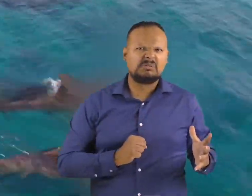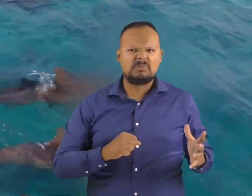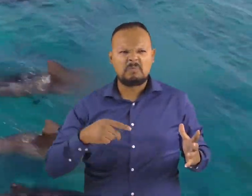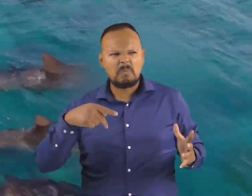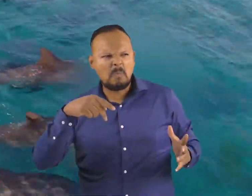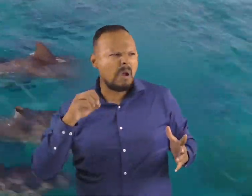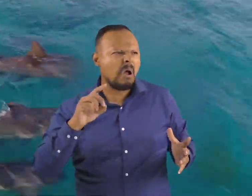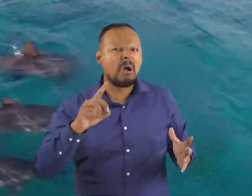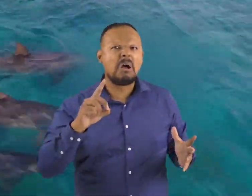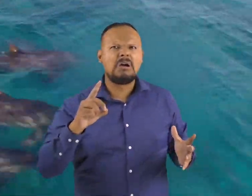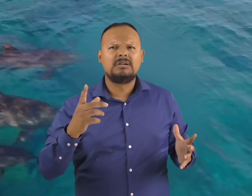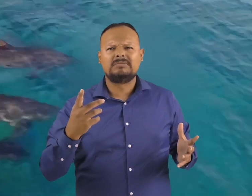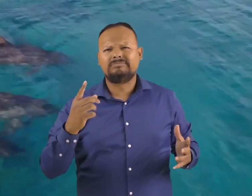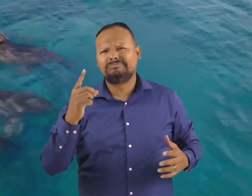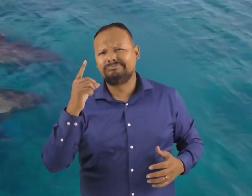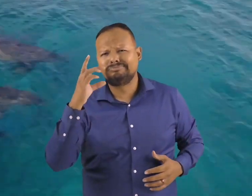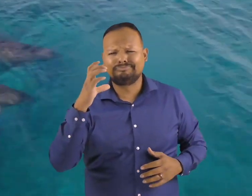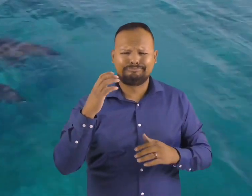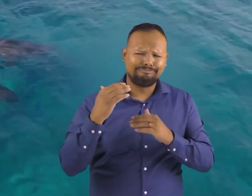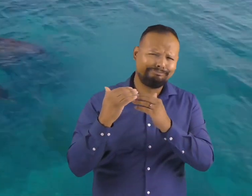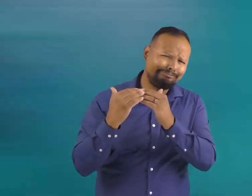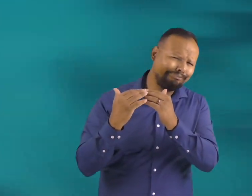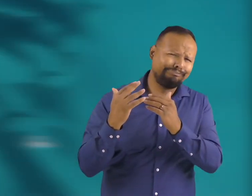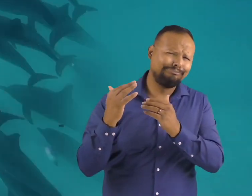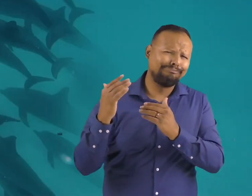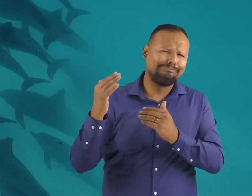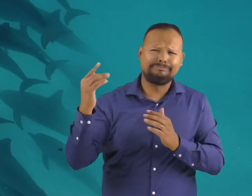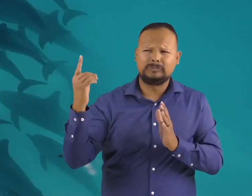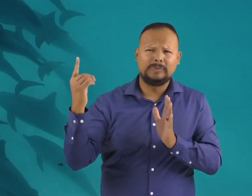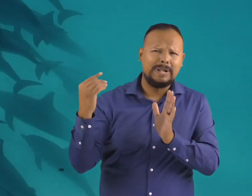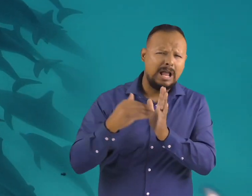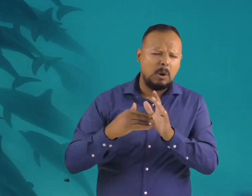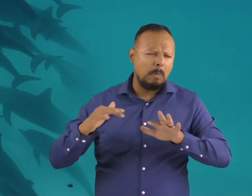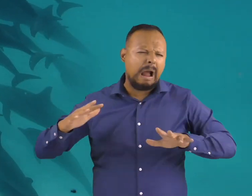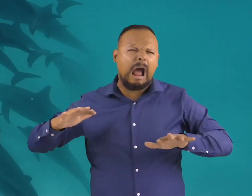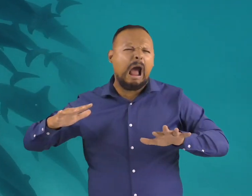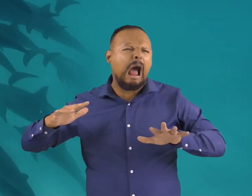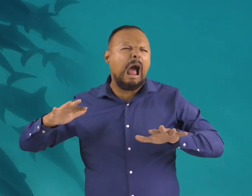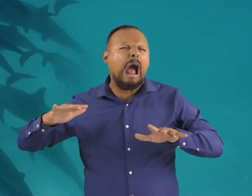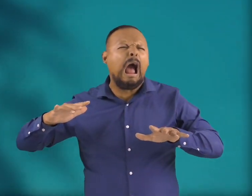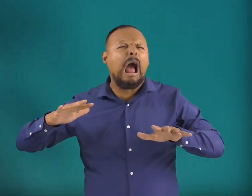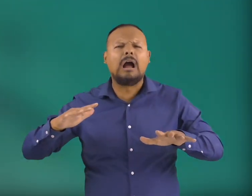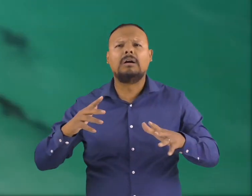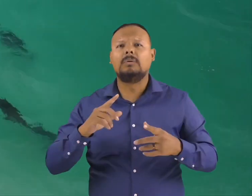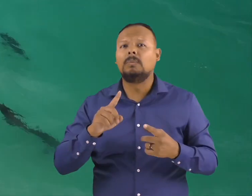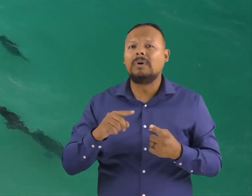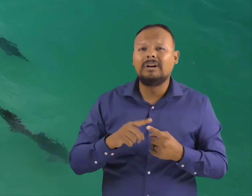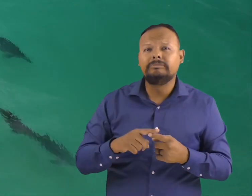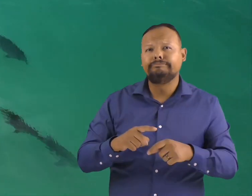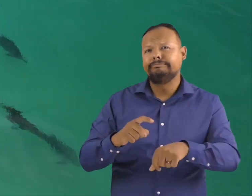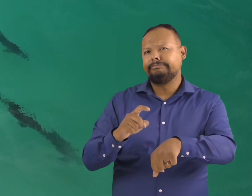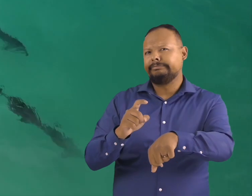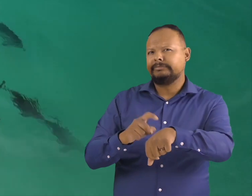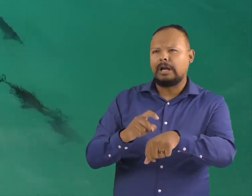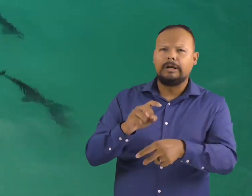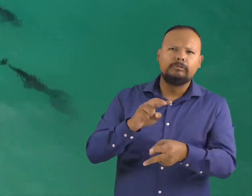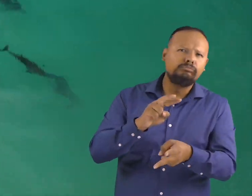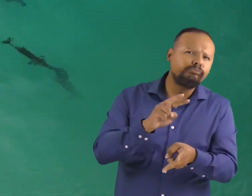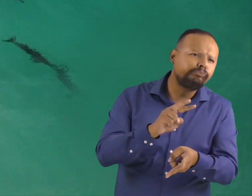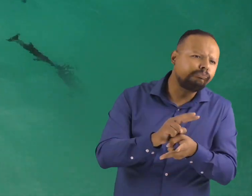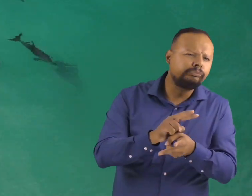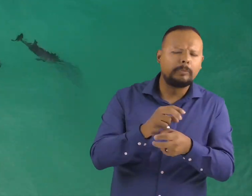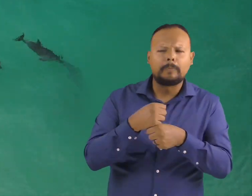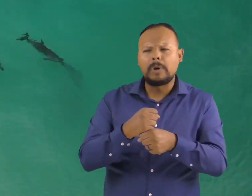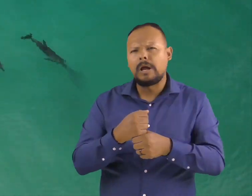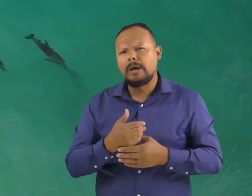Dolphins make super pods during mating season, or when prey is abundant. When the activity is over, the